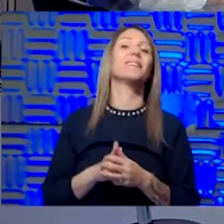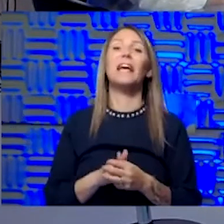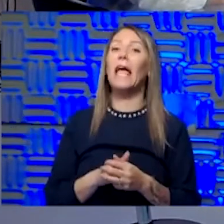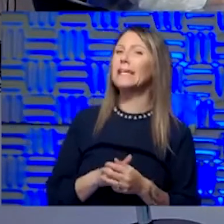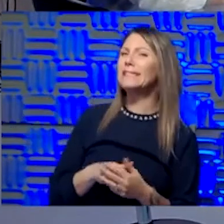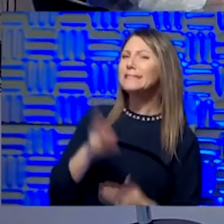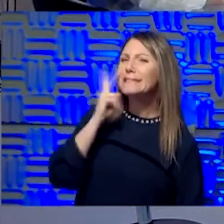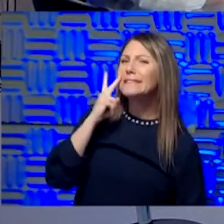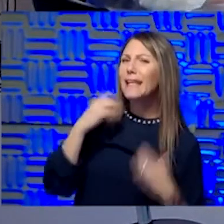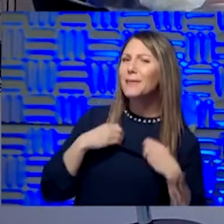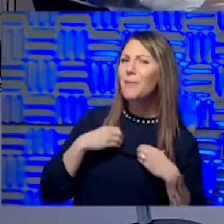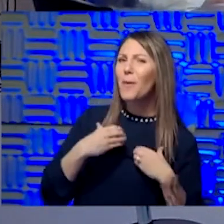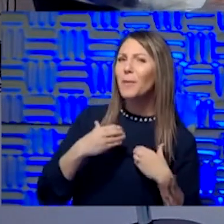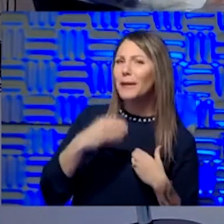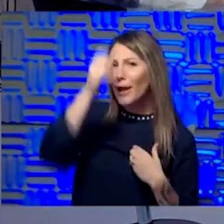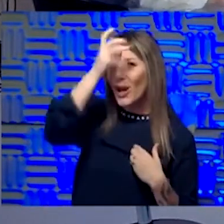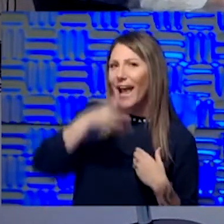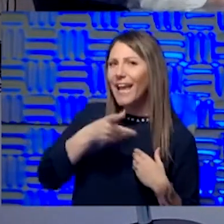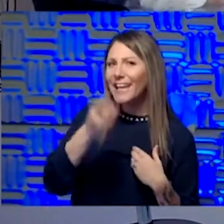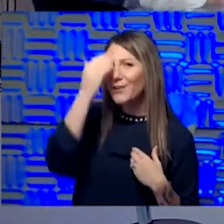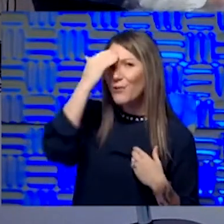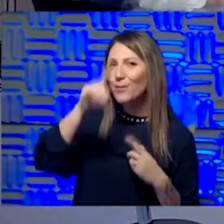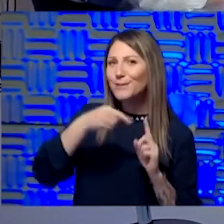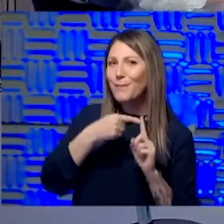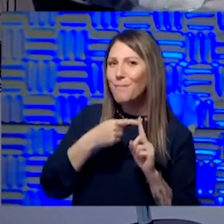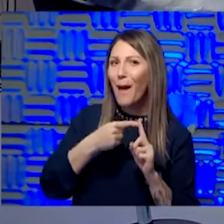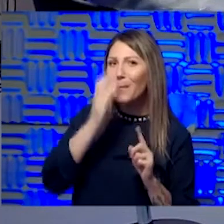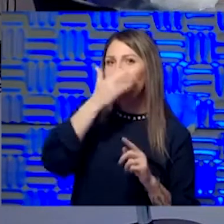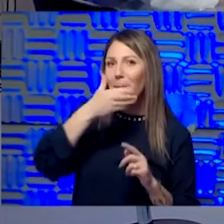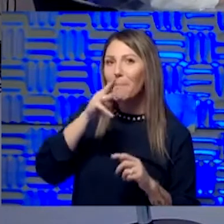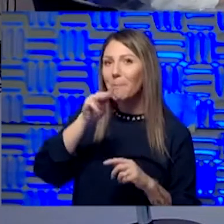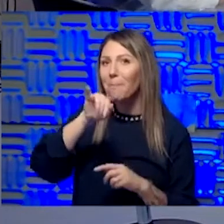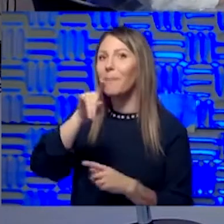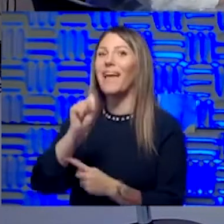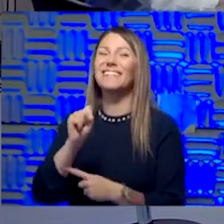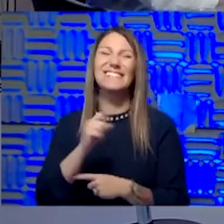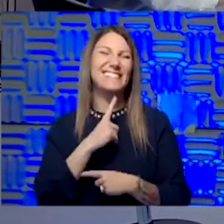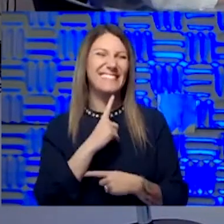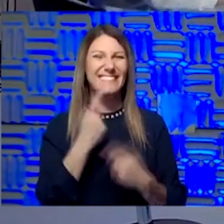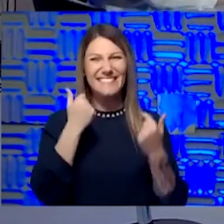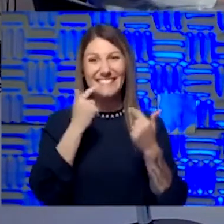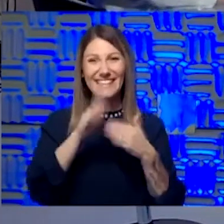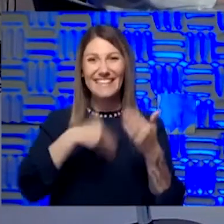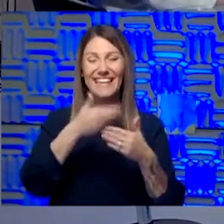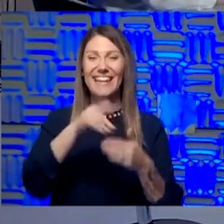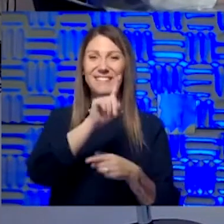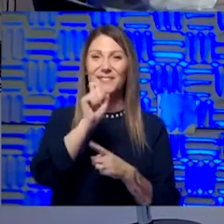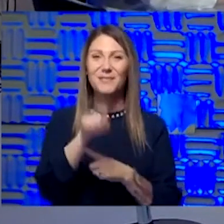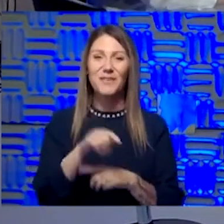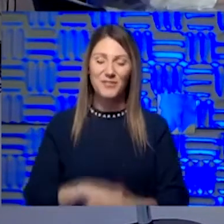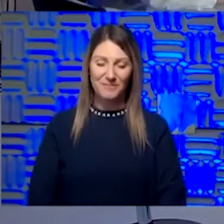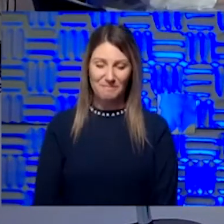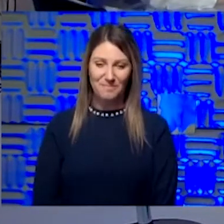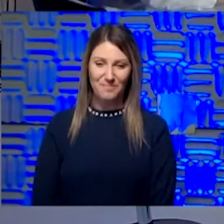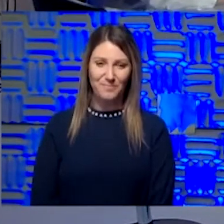knows something about masks, Dr. Adiga. All right, next question.